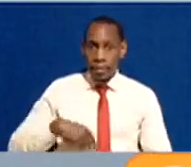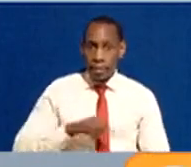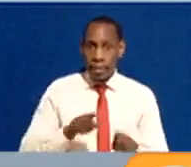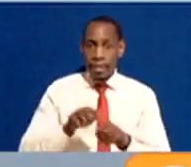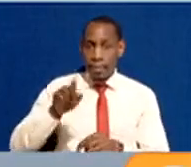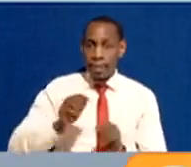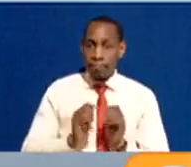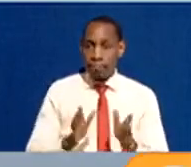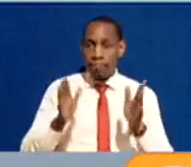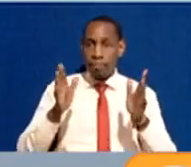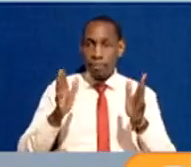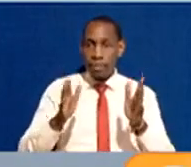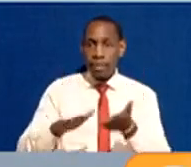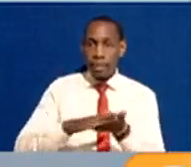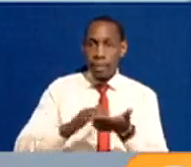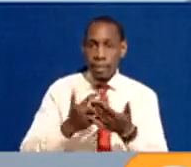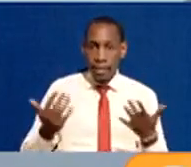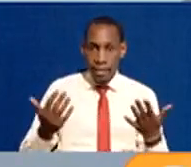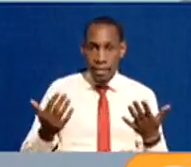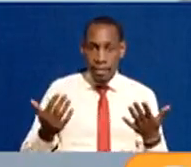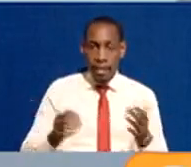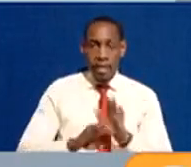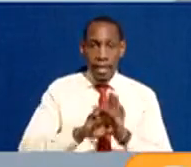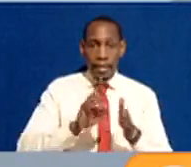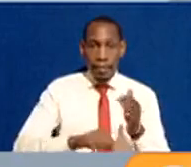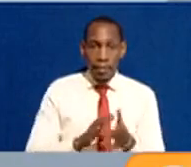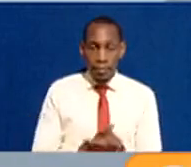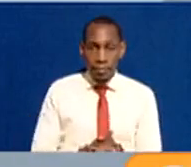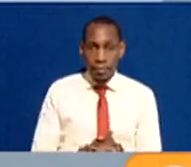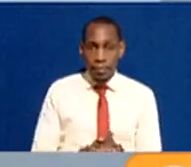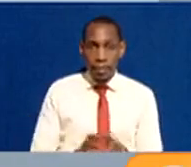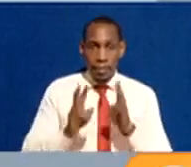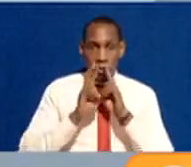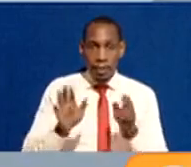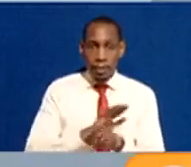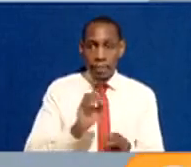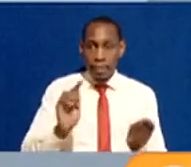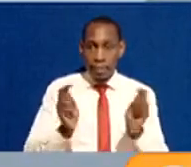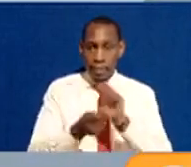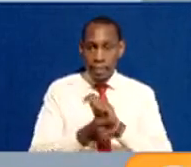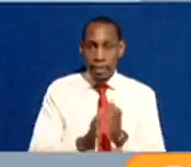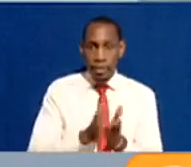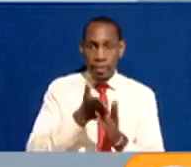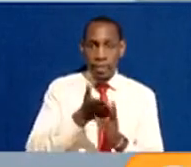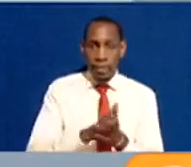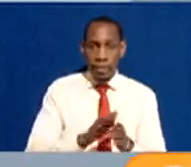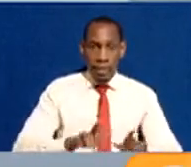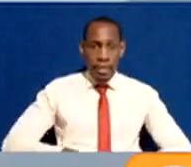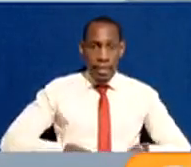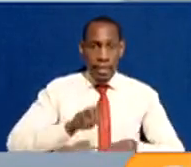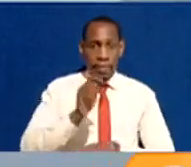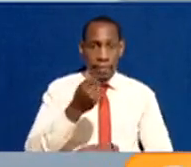must celebrate the basics, such as the relatively peaceful transitions between living